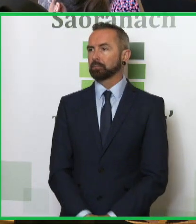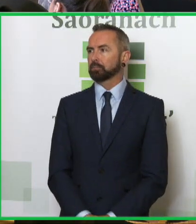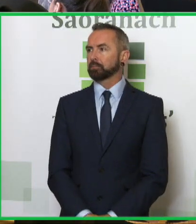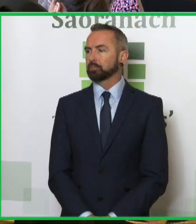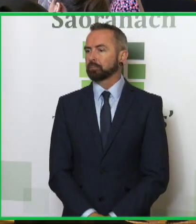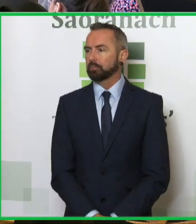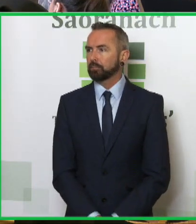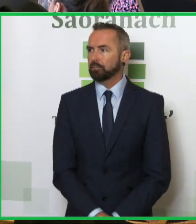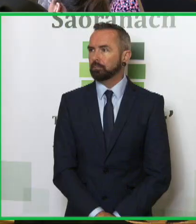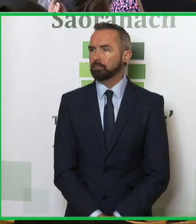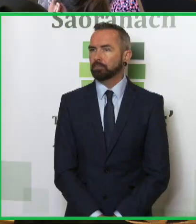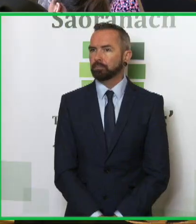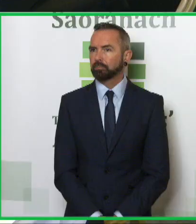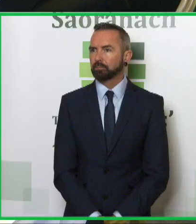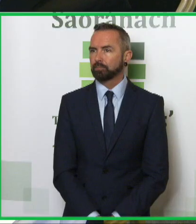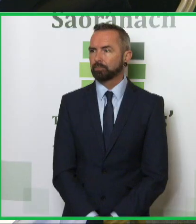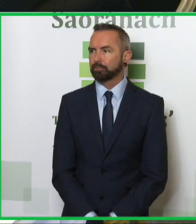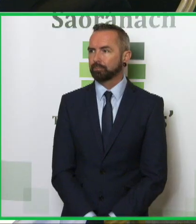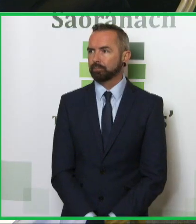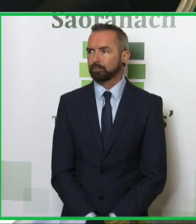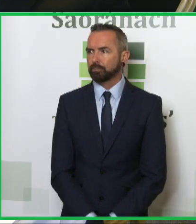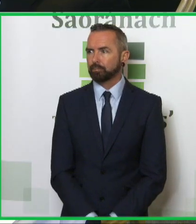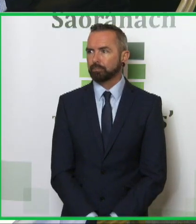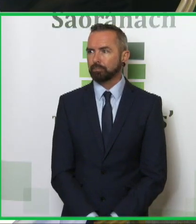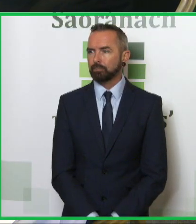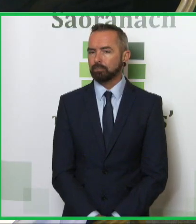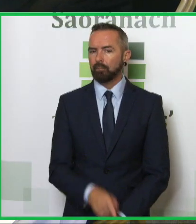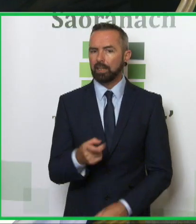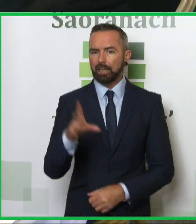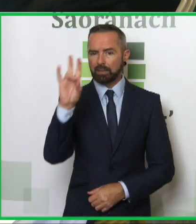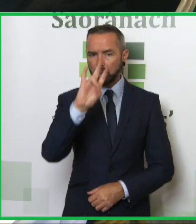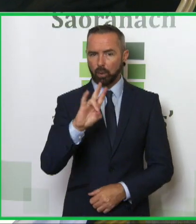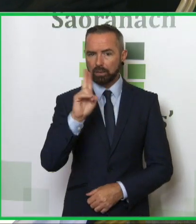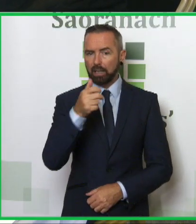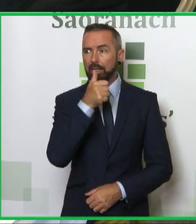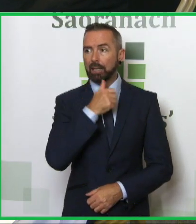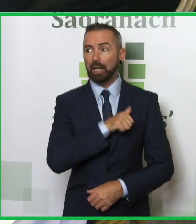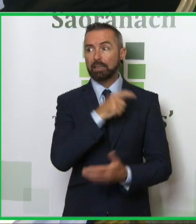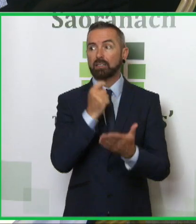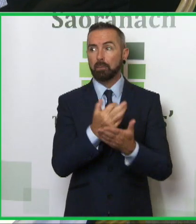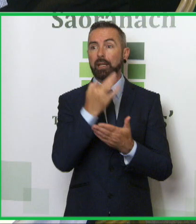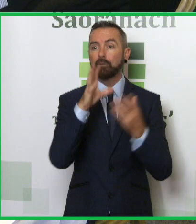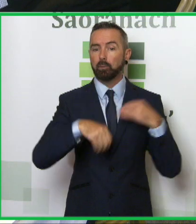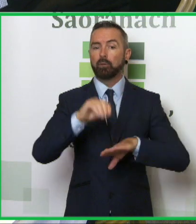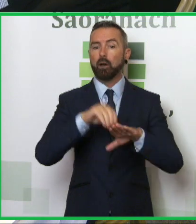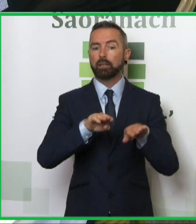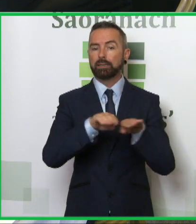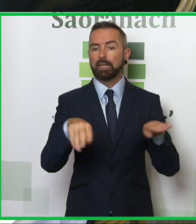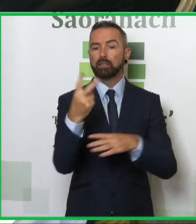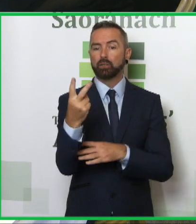It's an option. Zin, I think that's probably a question we can come to if we move to stage 2 of the